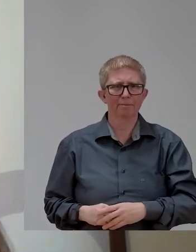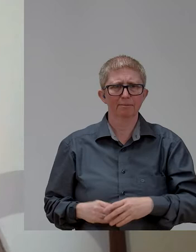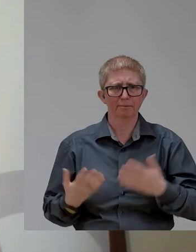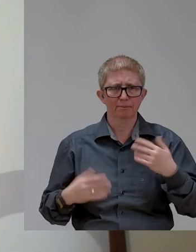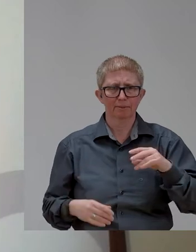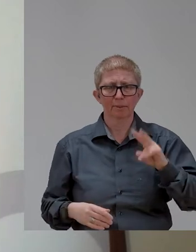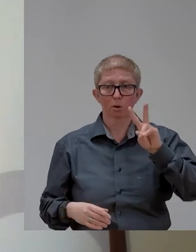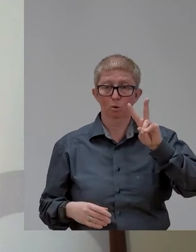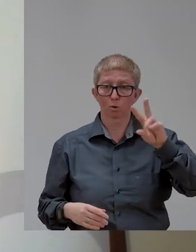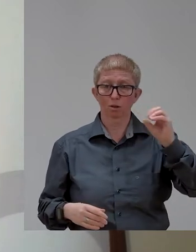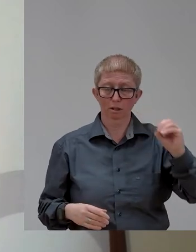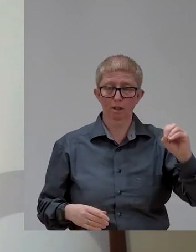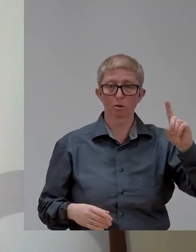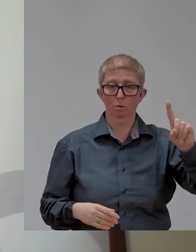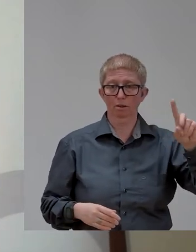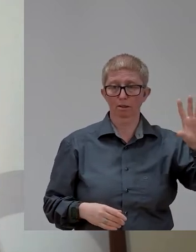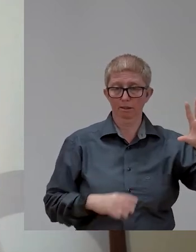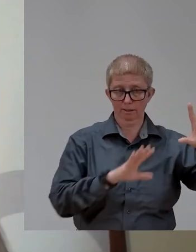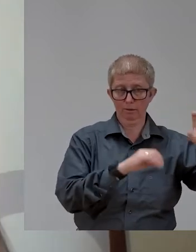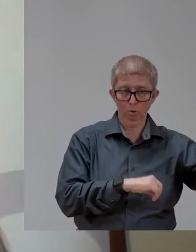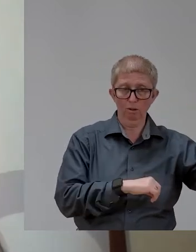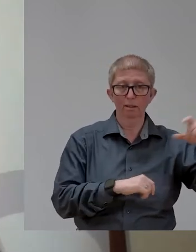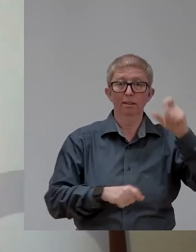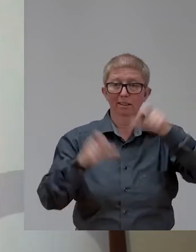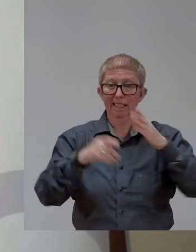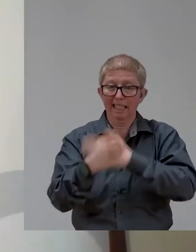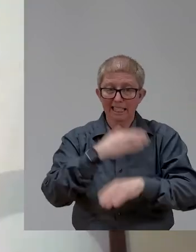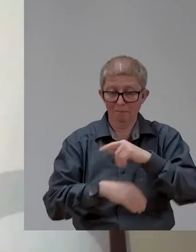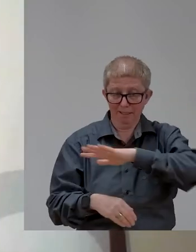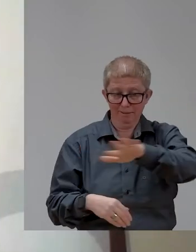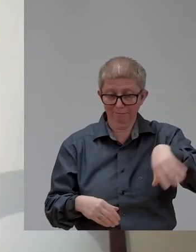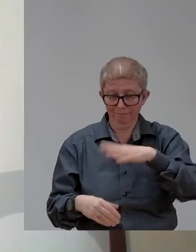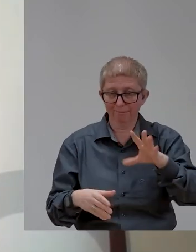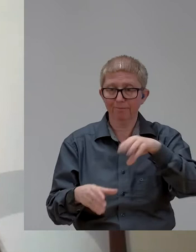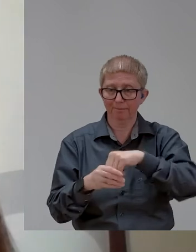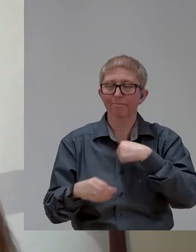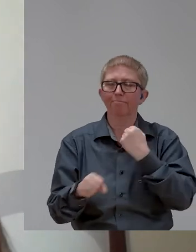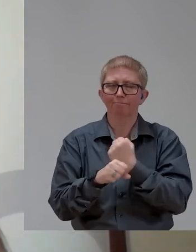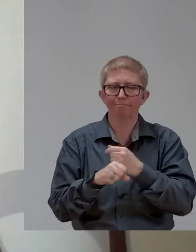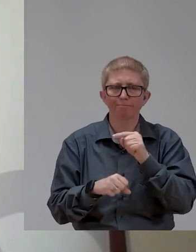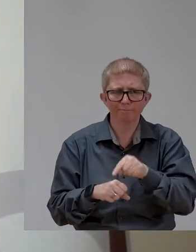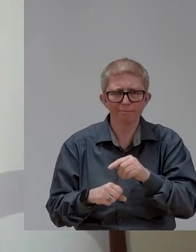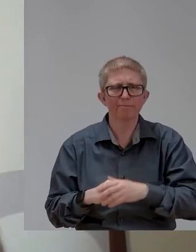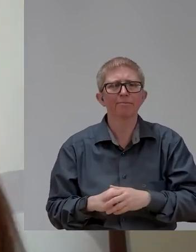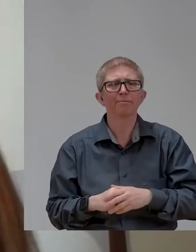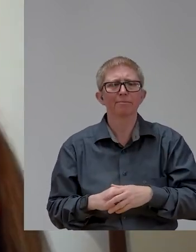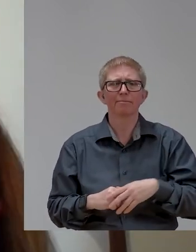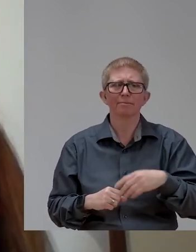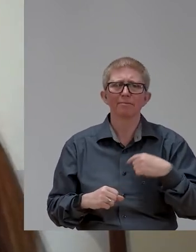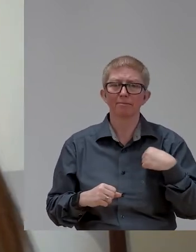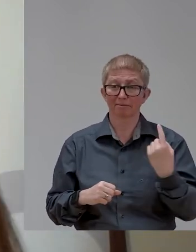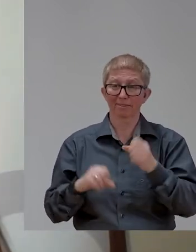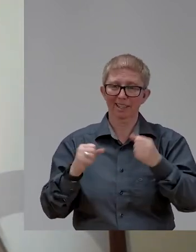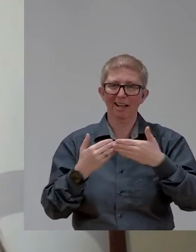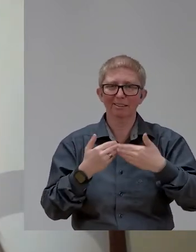the inclusion of people with cognitive disabilities in all areas of human development. In order to achieve our purpose, we have focused on